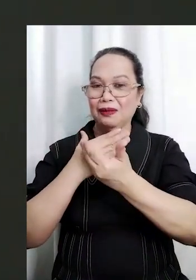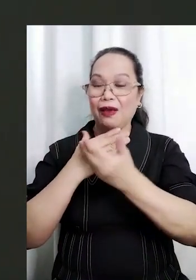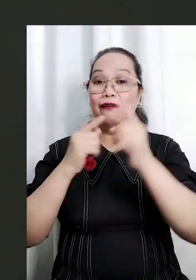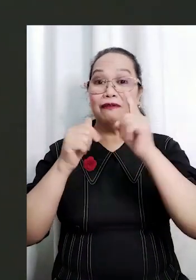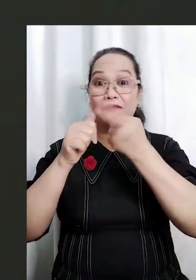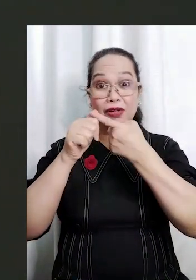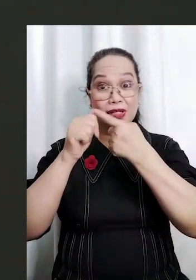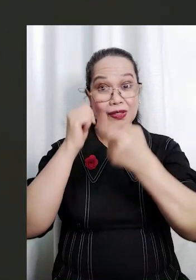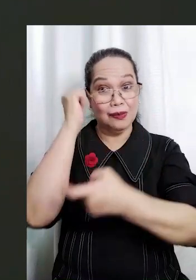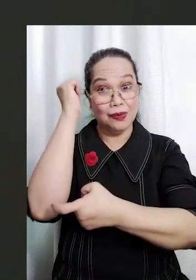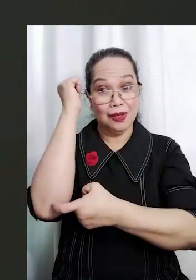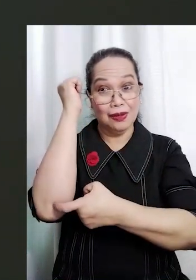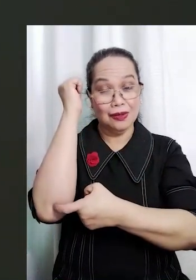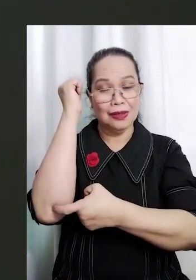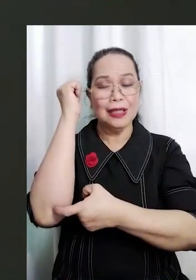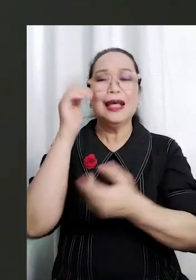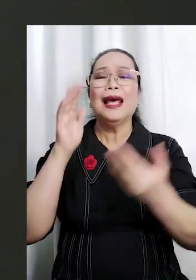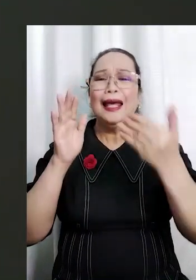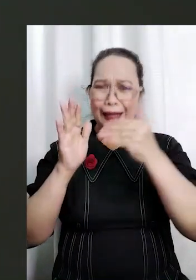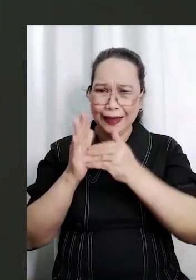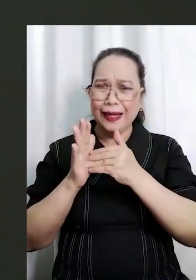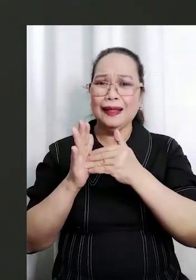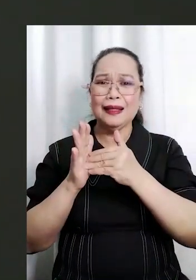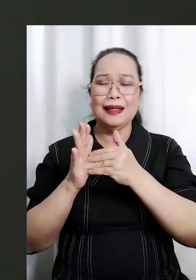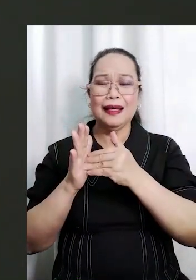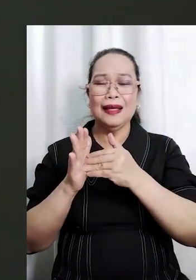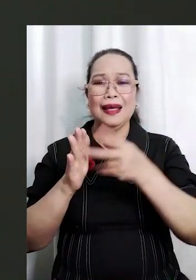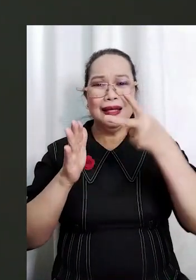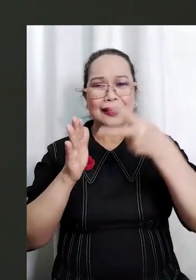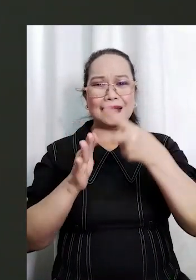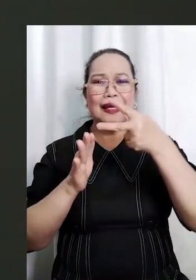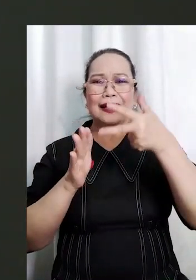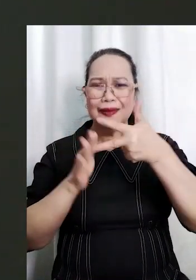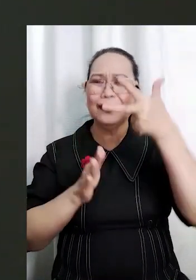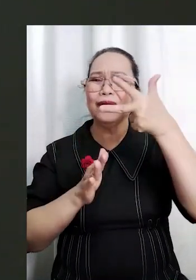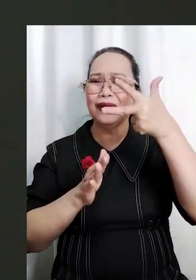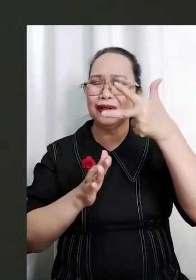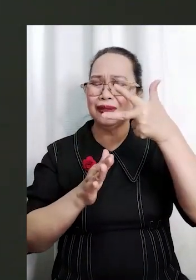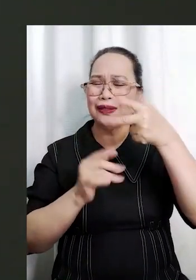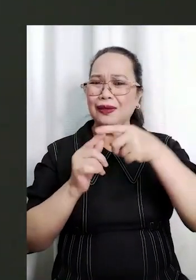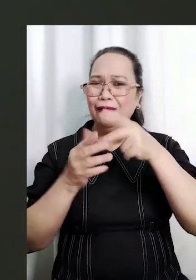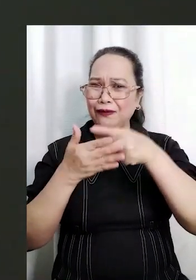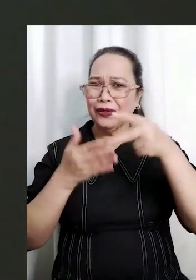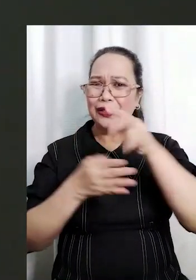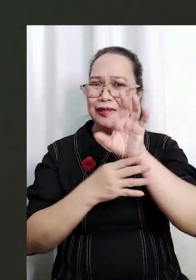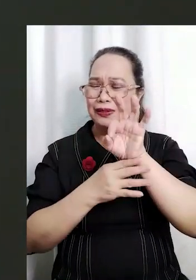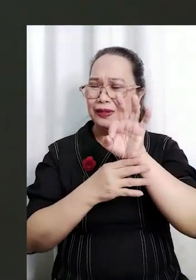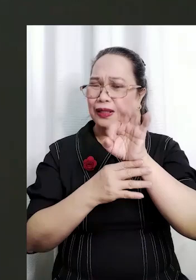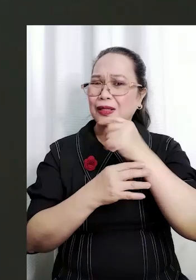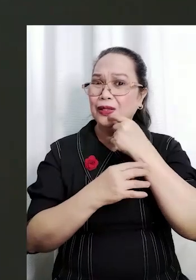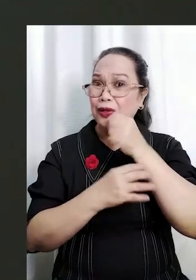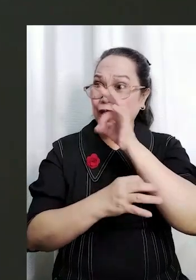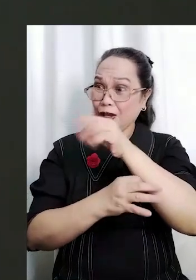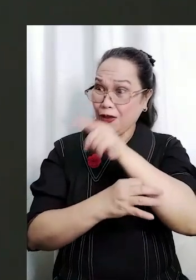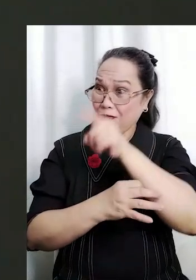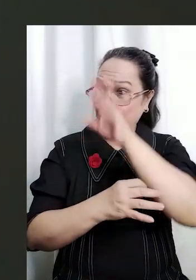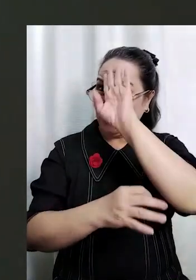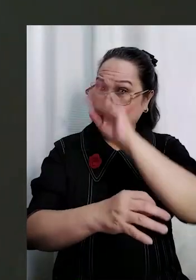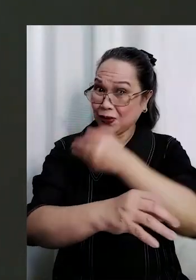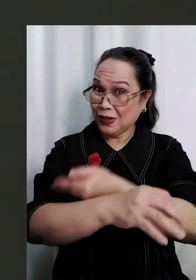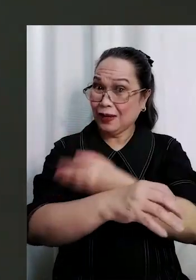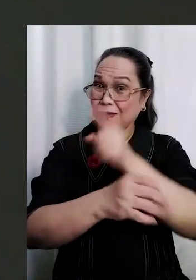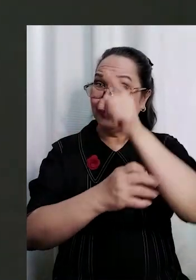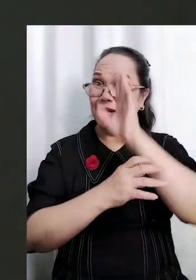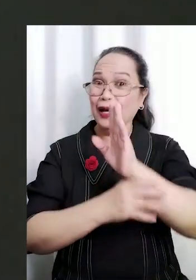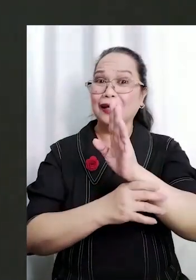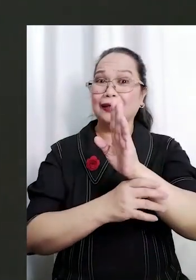first temptation. He did that again on the third temptation in verse 9. Sabi niya doon, "If you are the